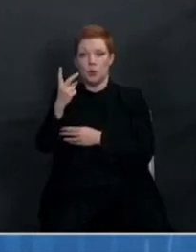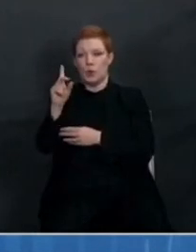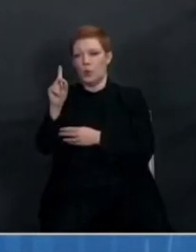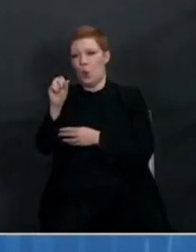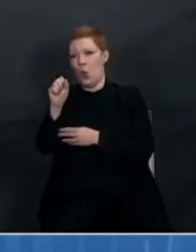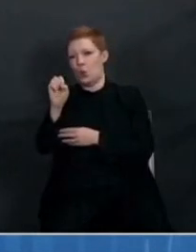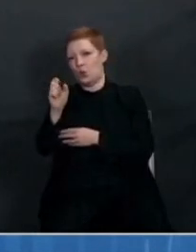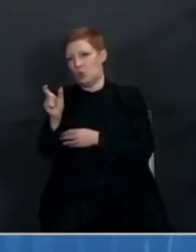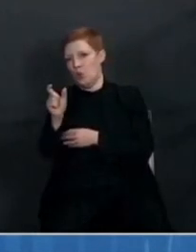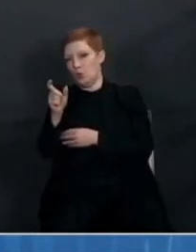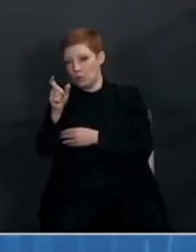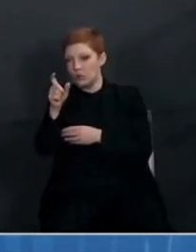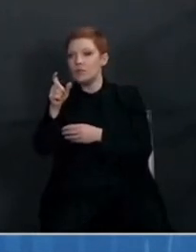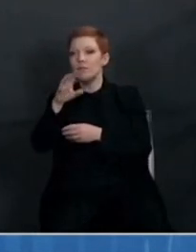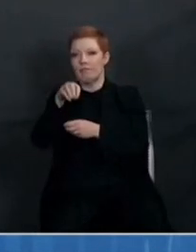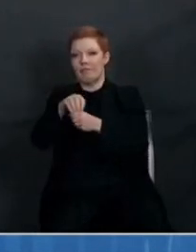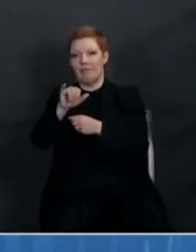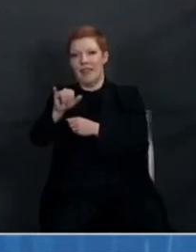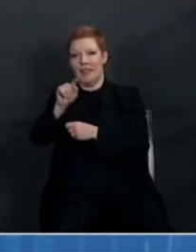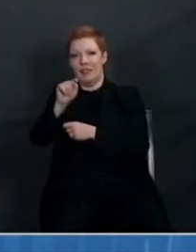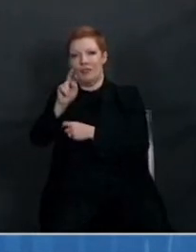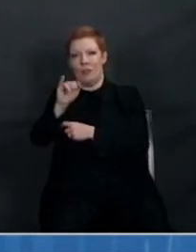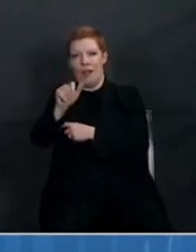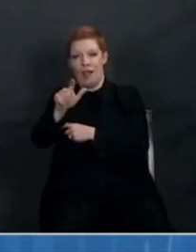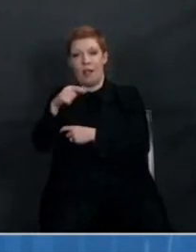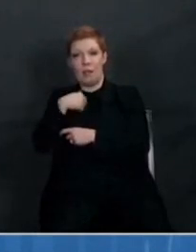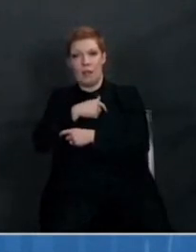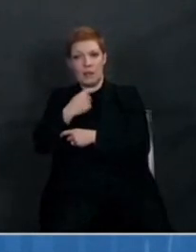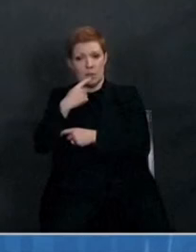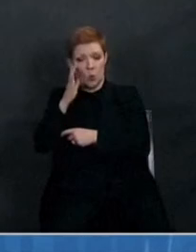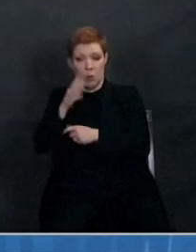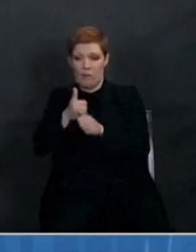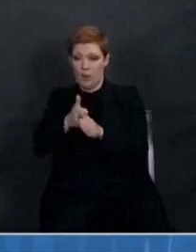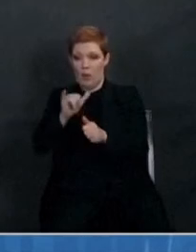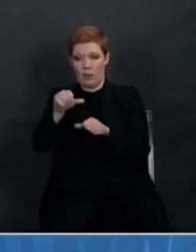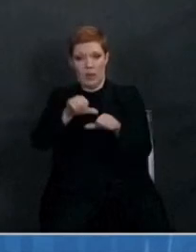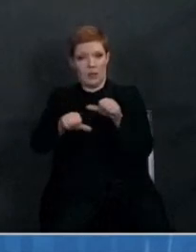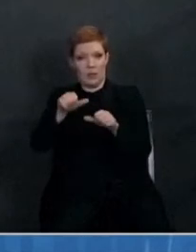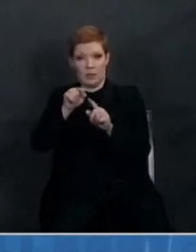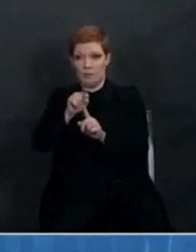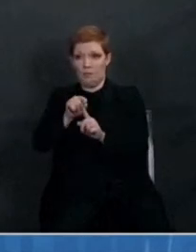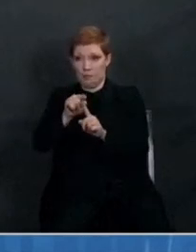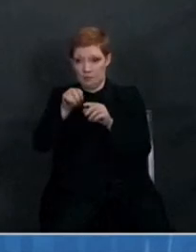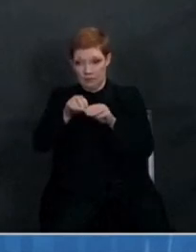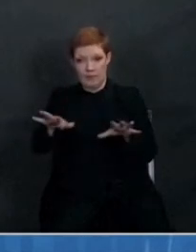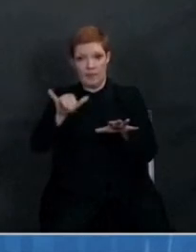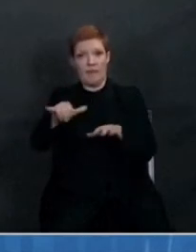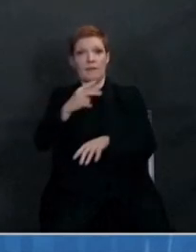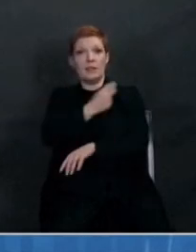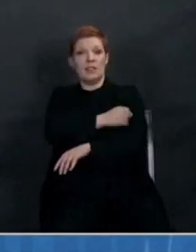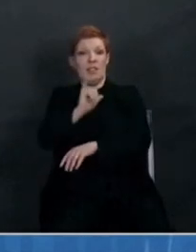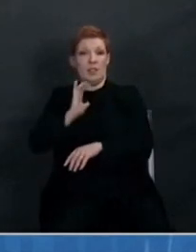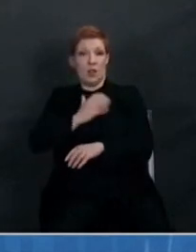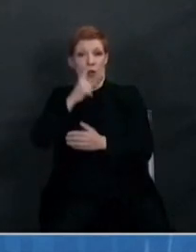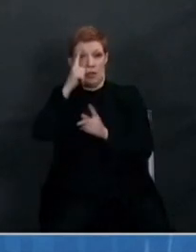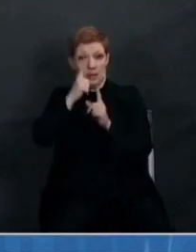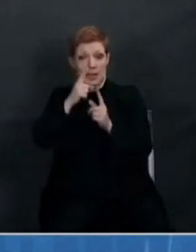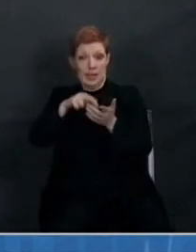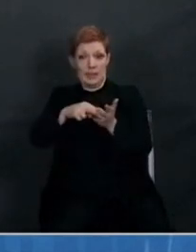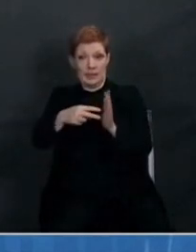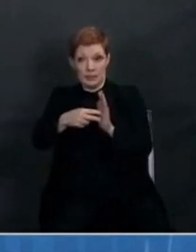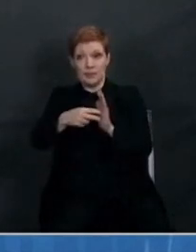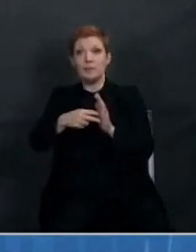two doses in the trials. We said we would follow the science in rolling out these vaccines, and that is our intent. 21 days is what was